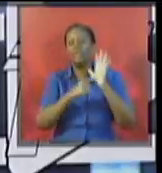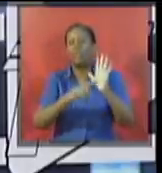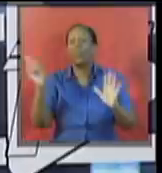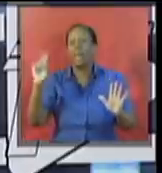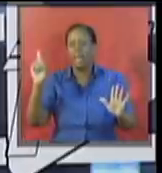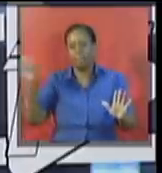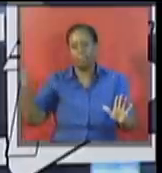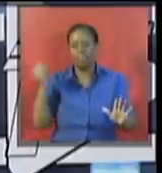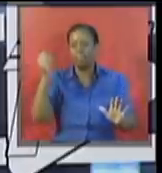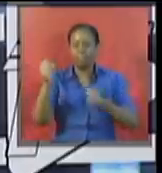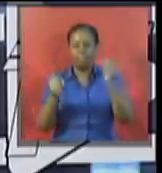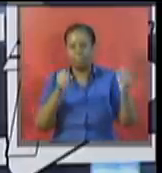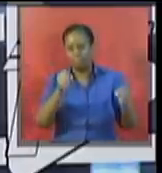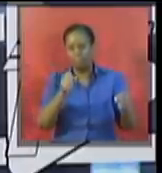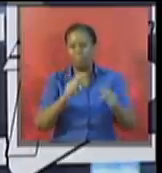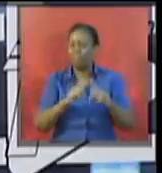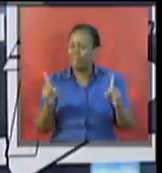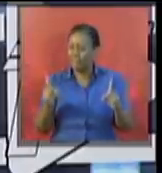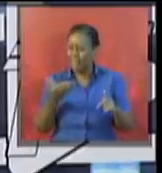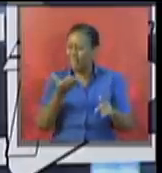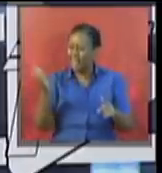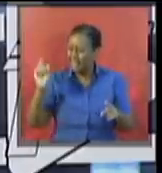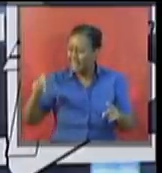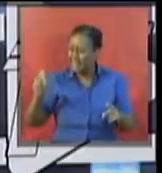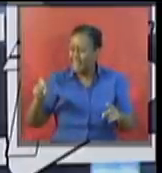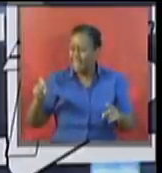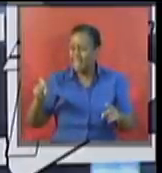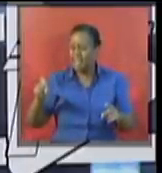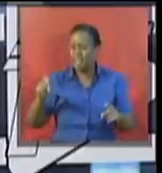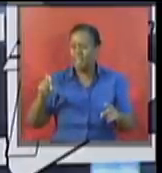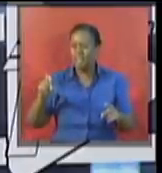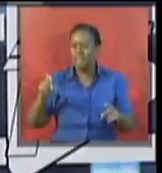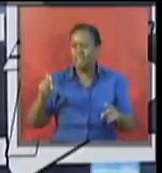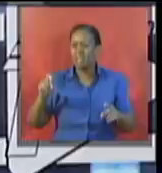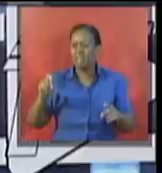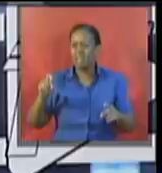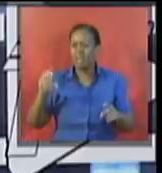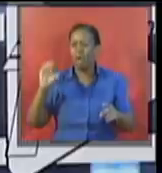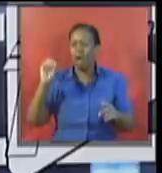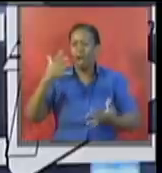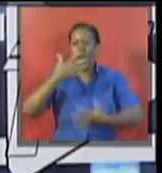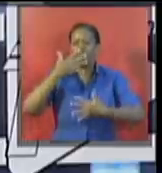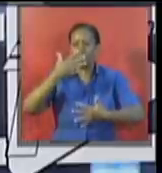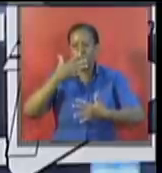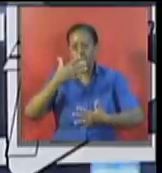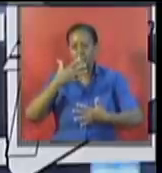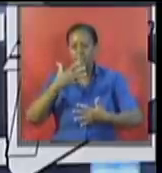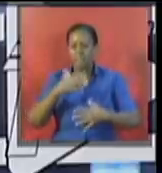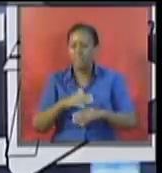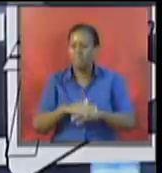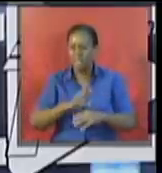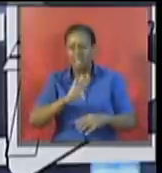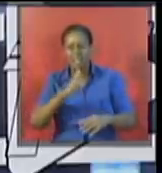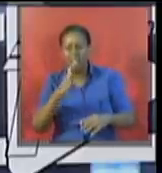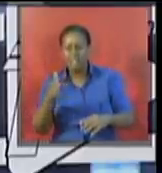with regard to oxygenation, with regard to hydration, with regard to any medication that is required, all of those